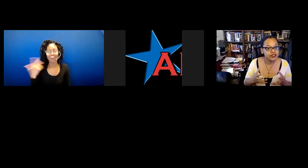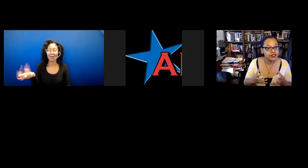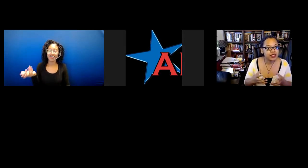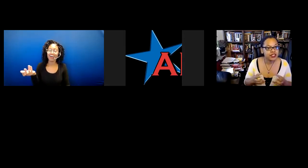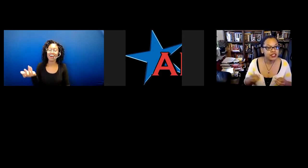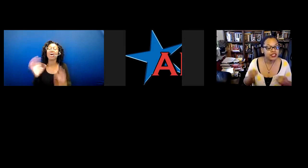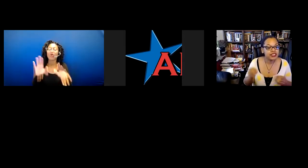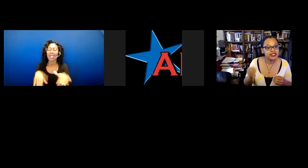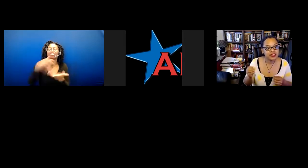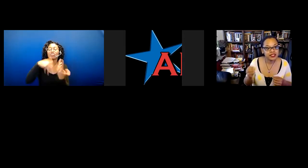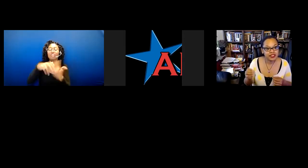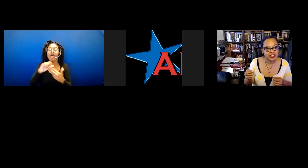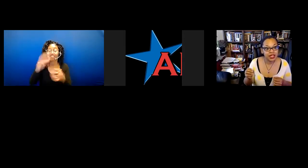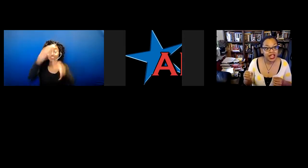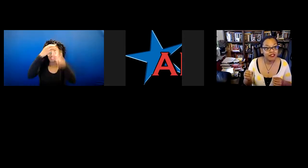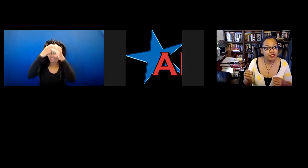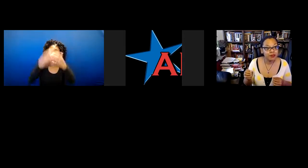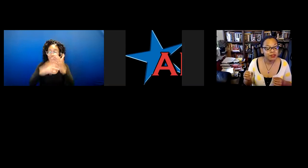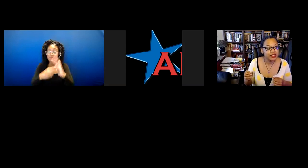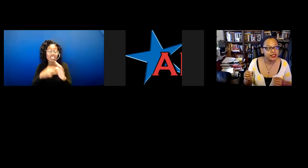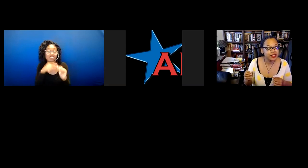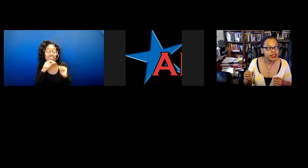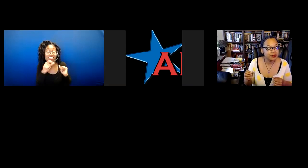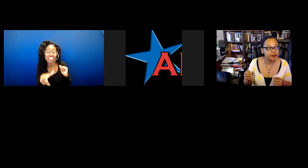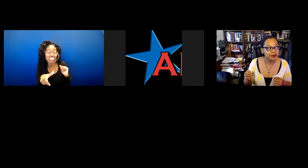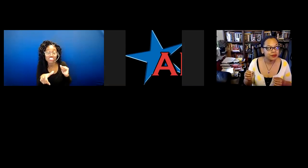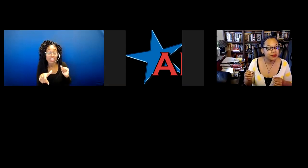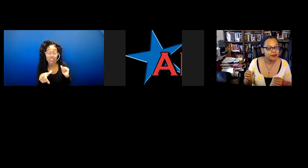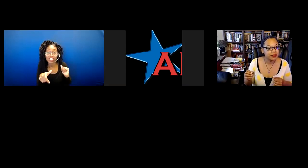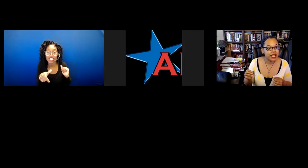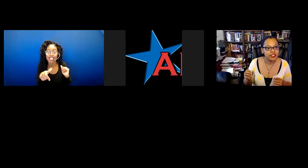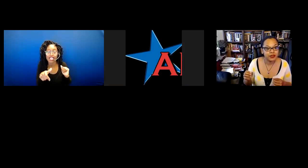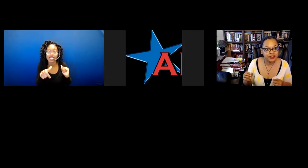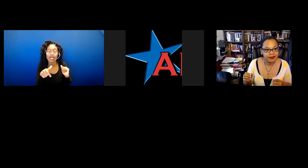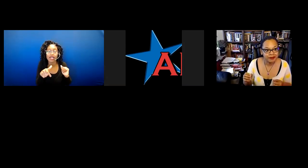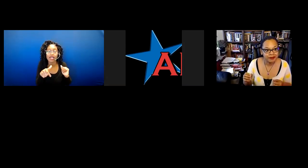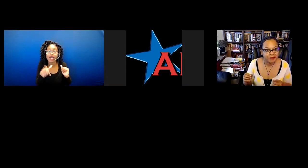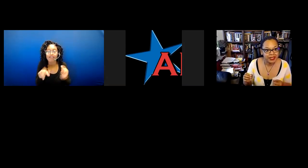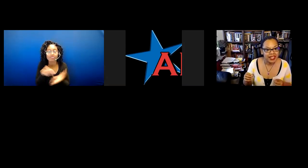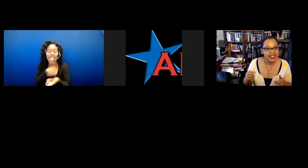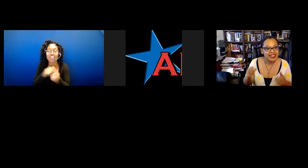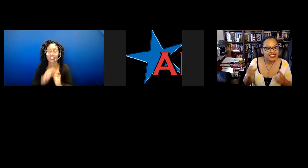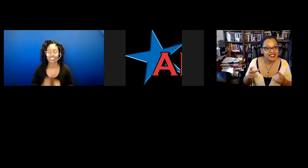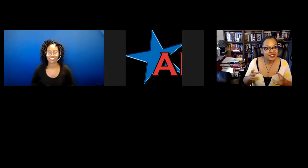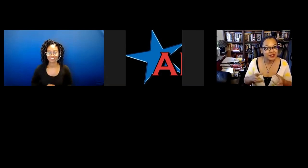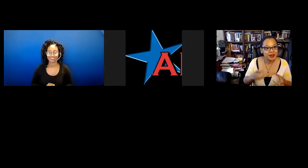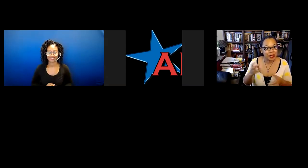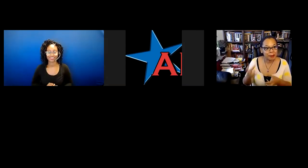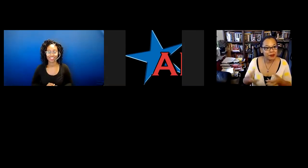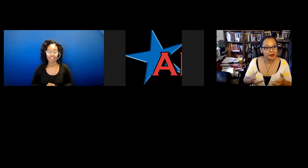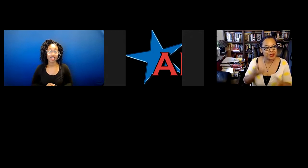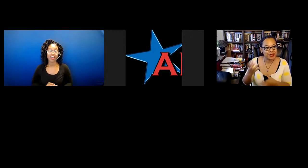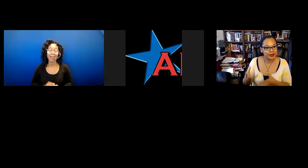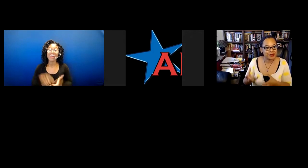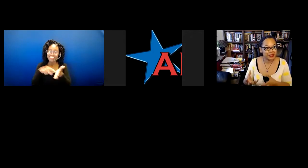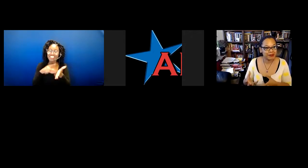sociology of knowledge doesn't necessarily have to be accurate. And this is also what happens